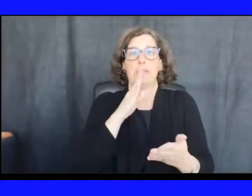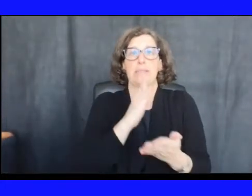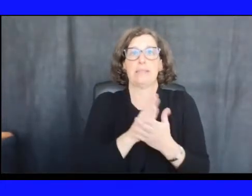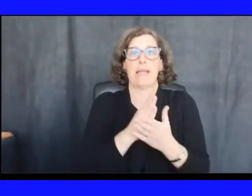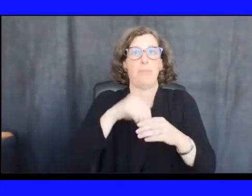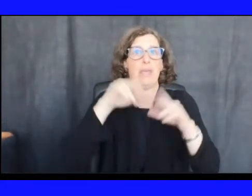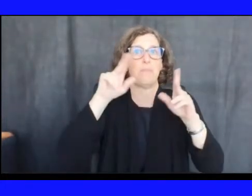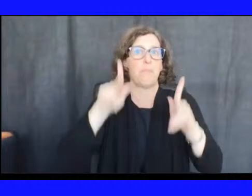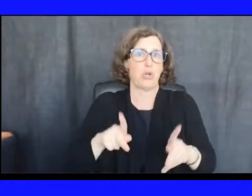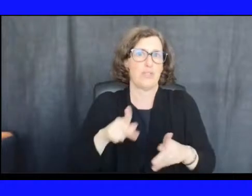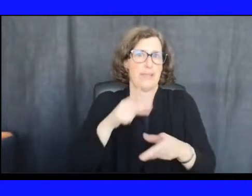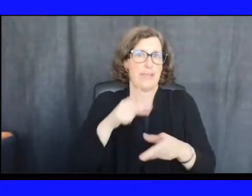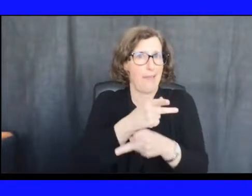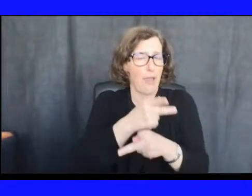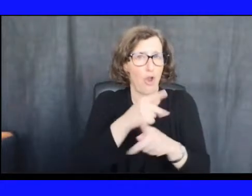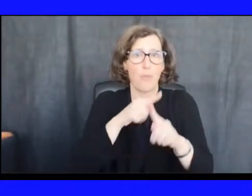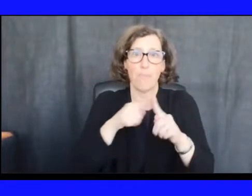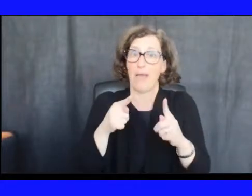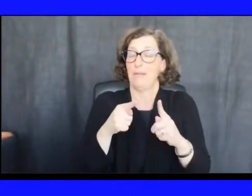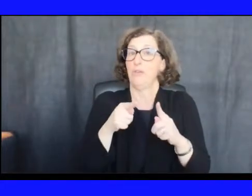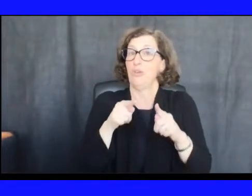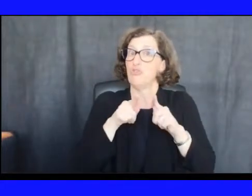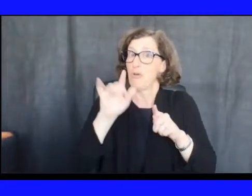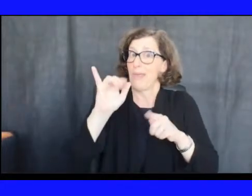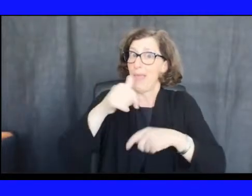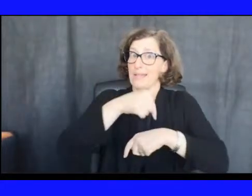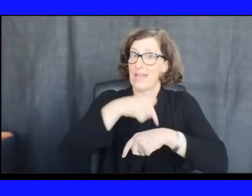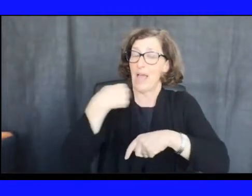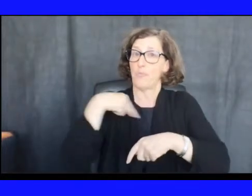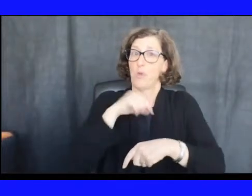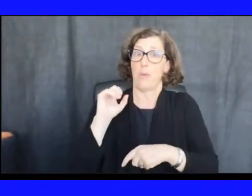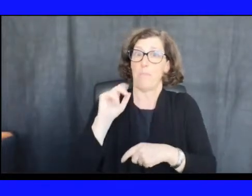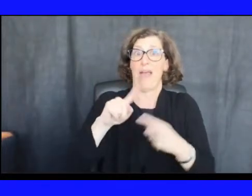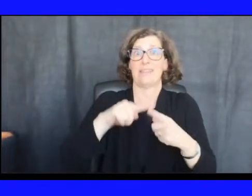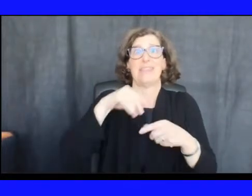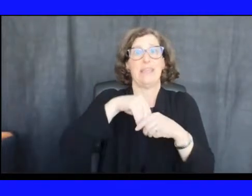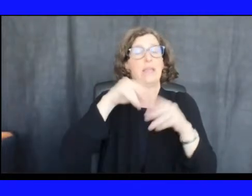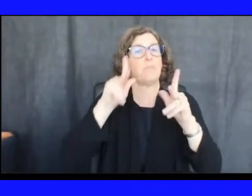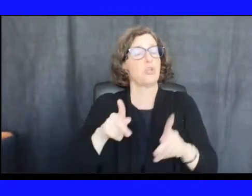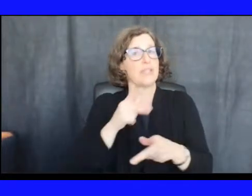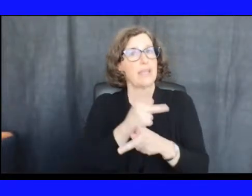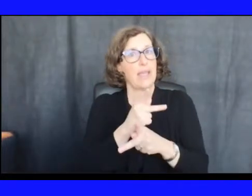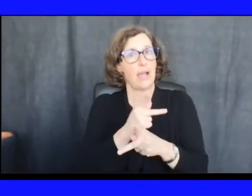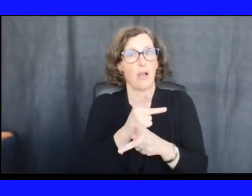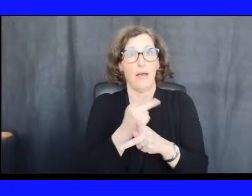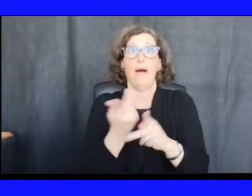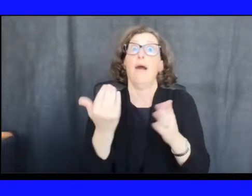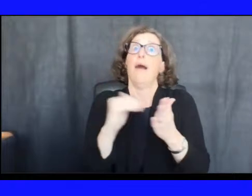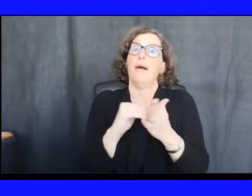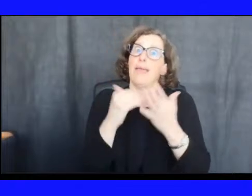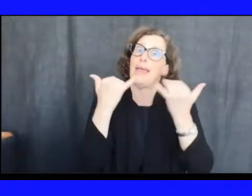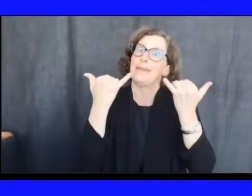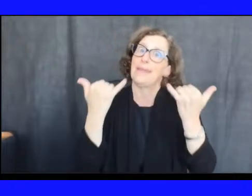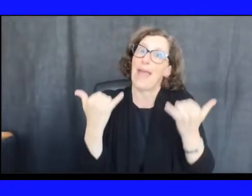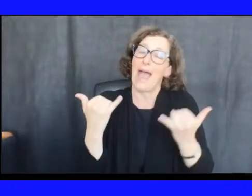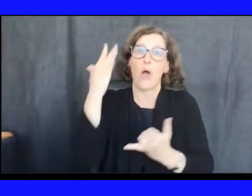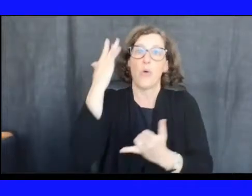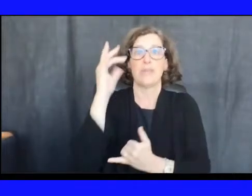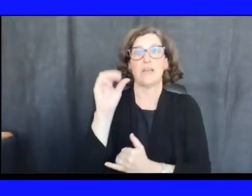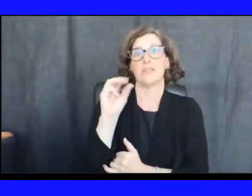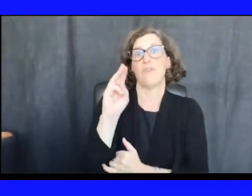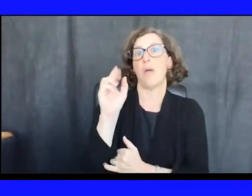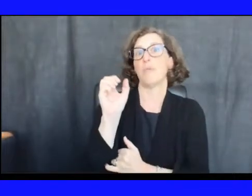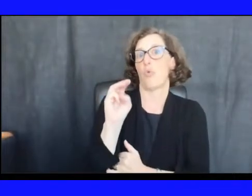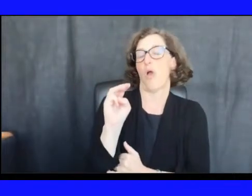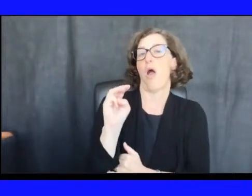Kim Mendez in the IT department's critical activities integrating biomedical devices into our electronic health record